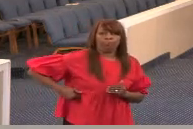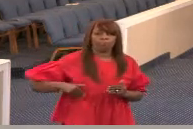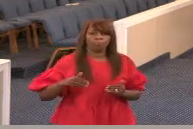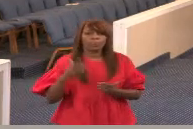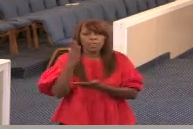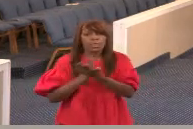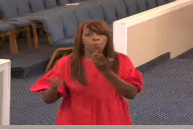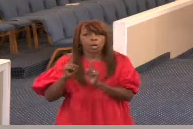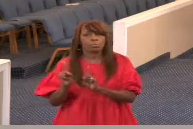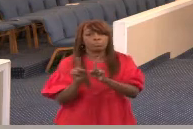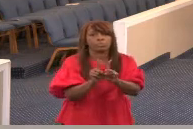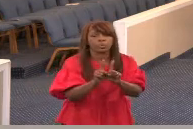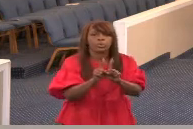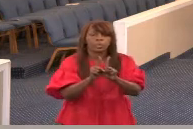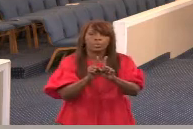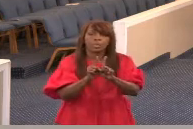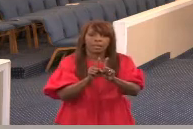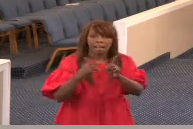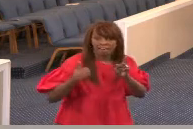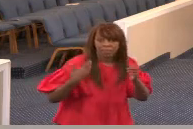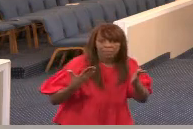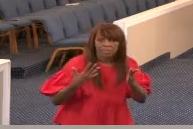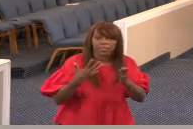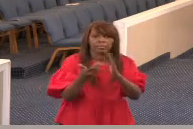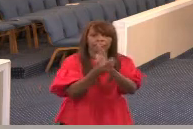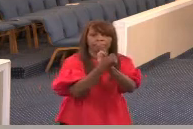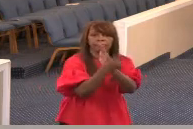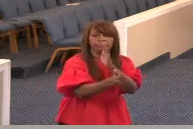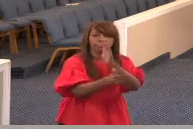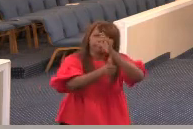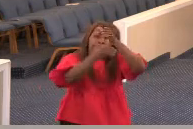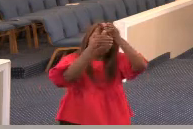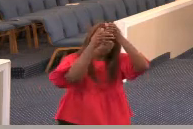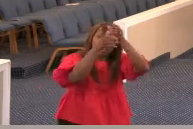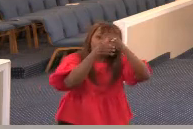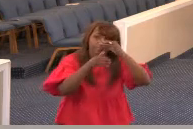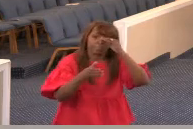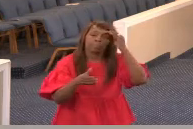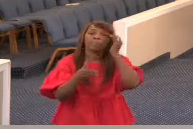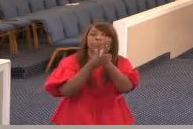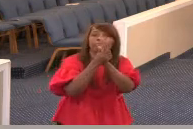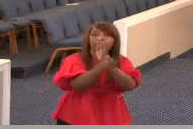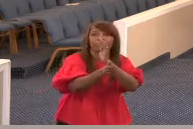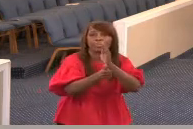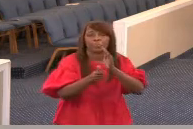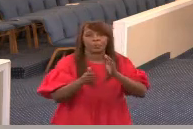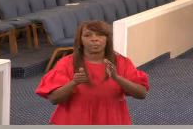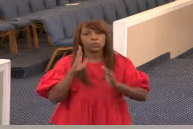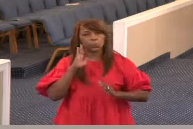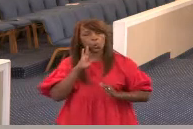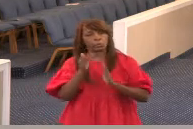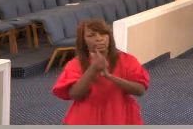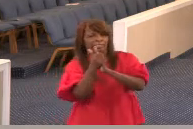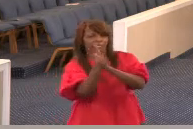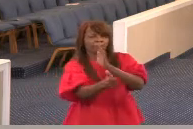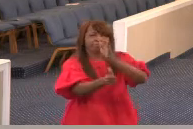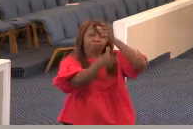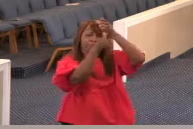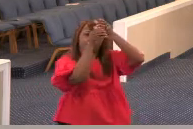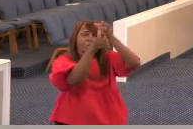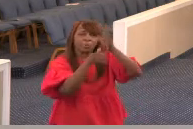someone with expertise in terms of shipmanship, in